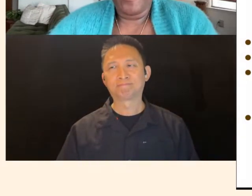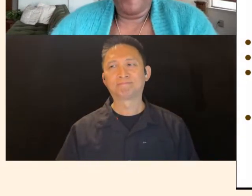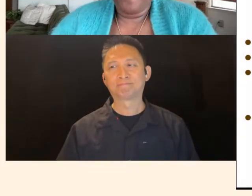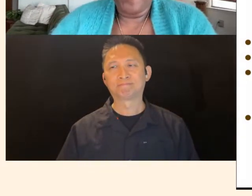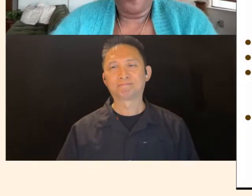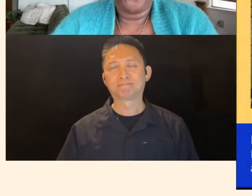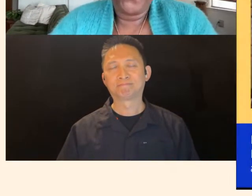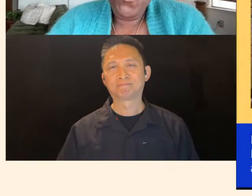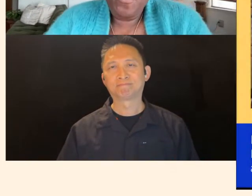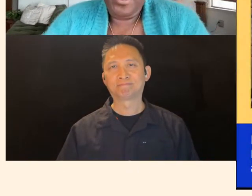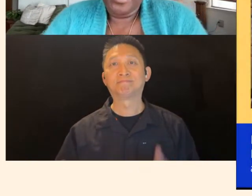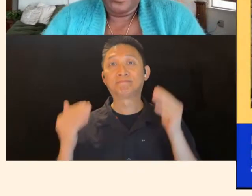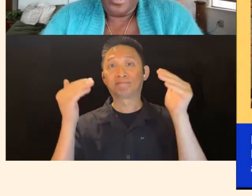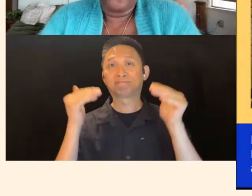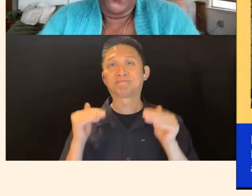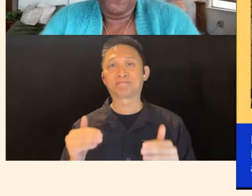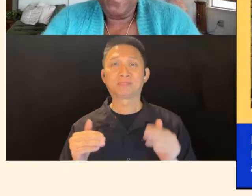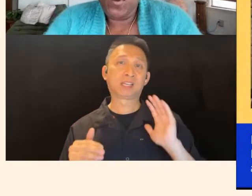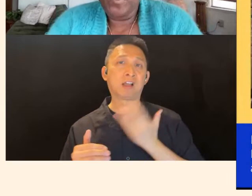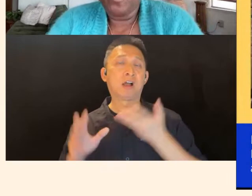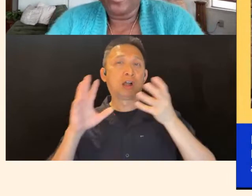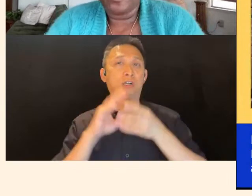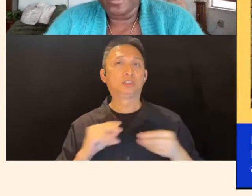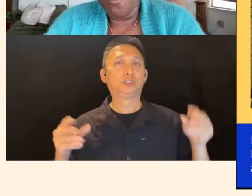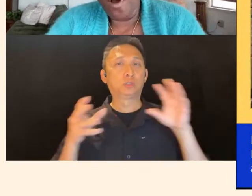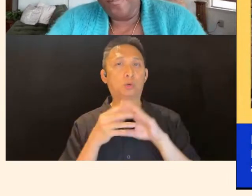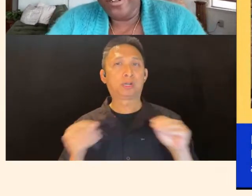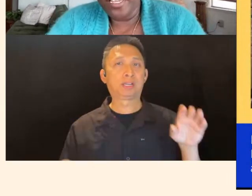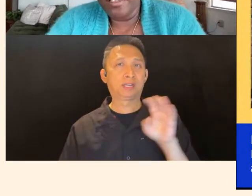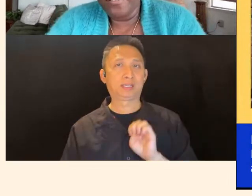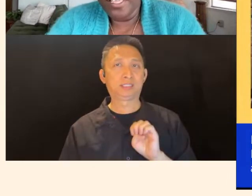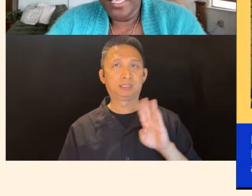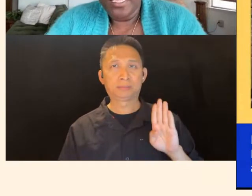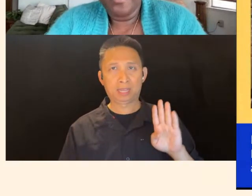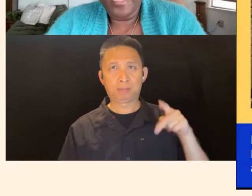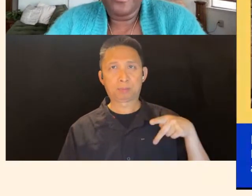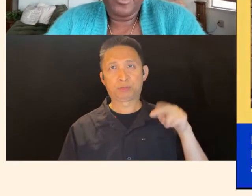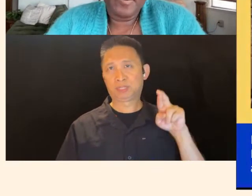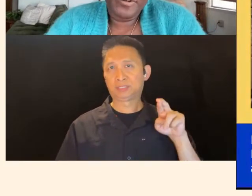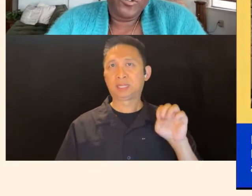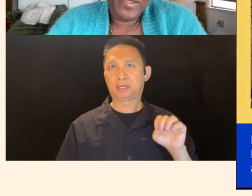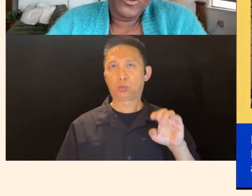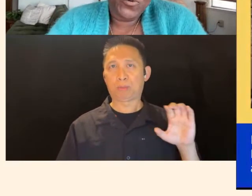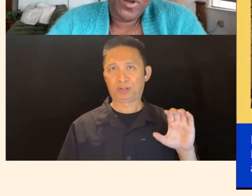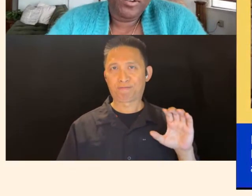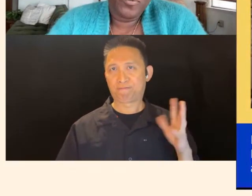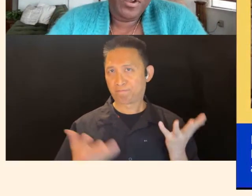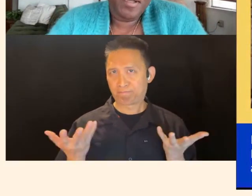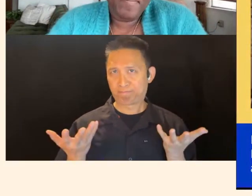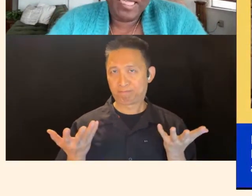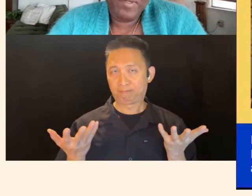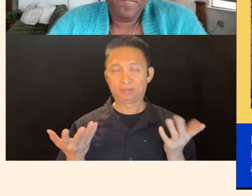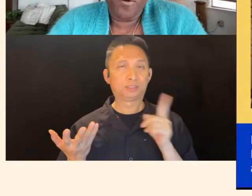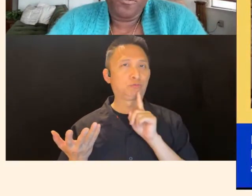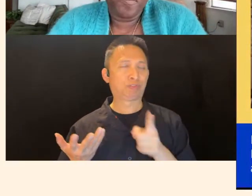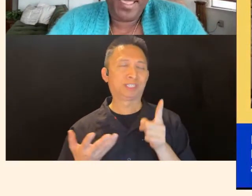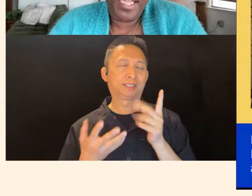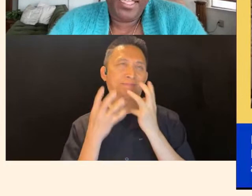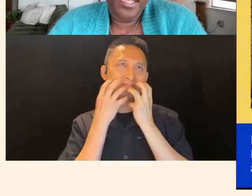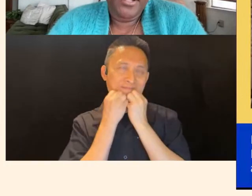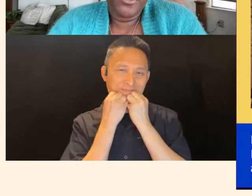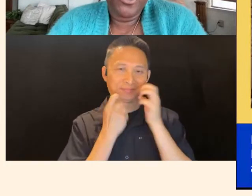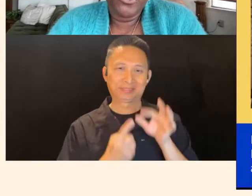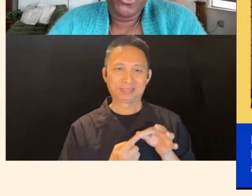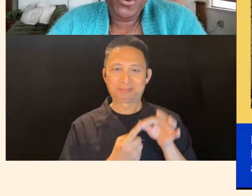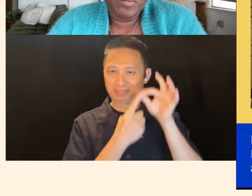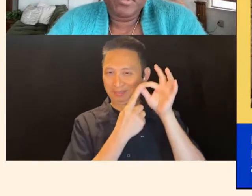So, our story as East Bay Permanent Real Estate Cooperative is actually a pretty special one. We're a baby birthed